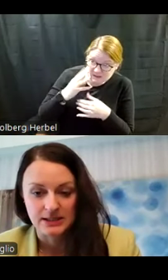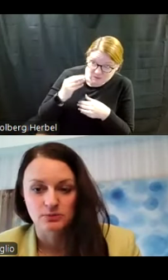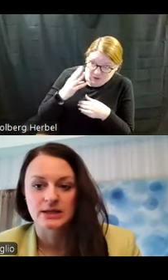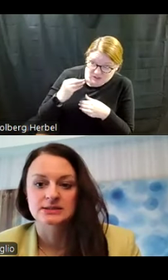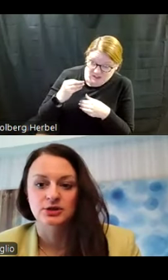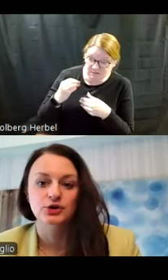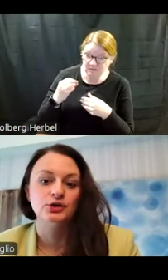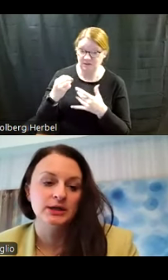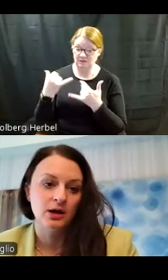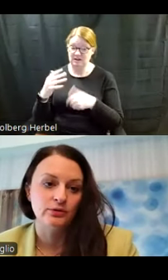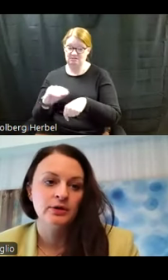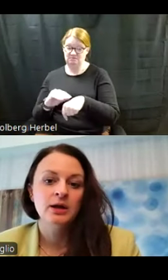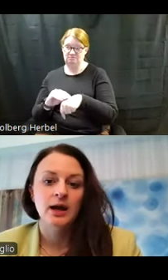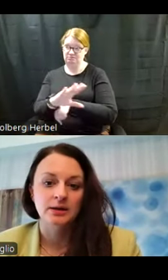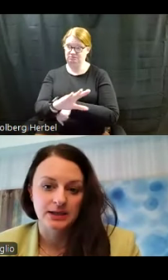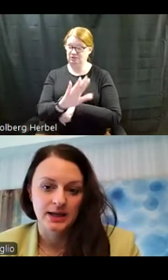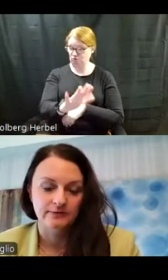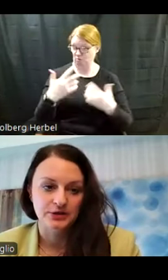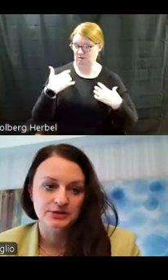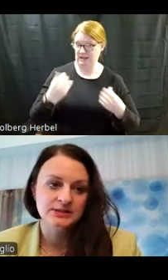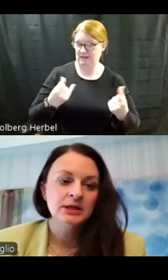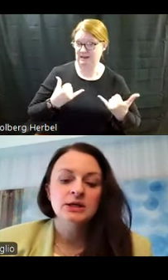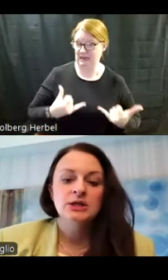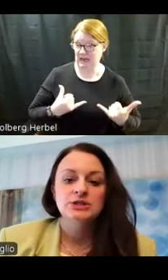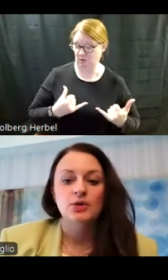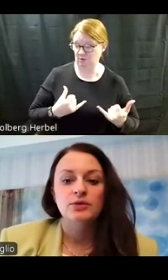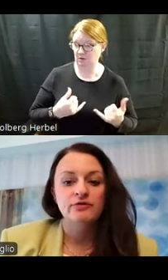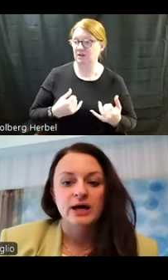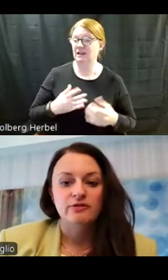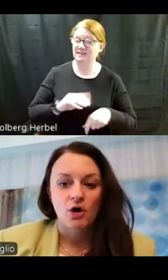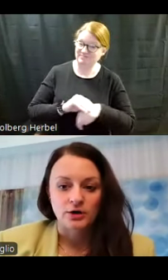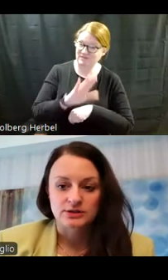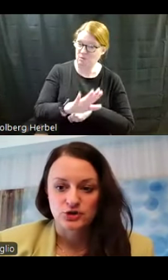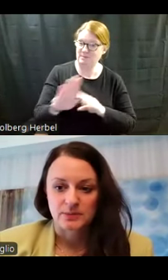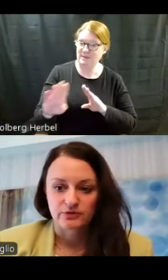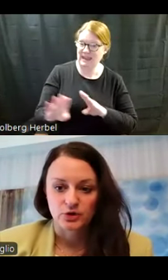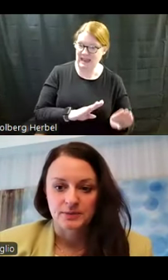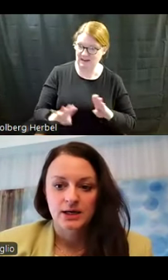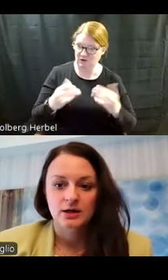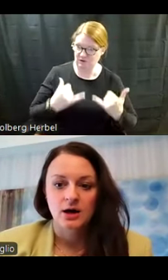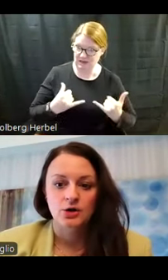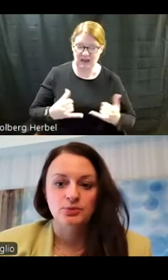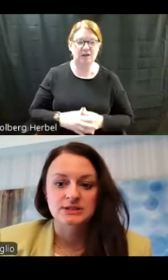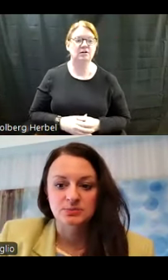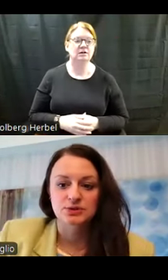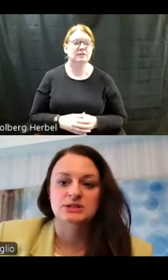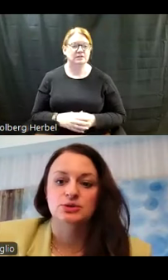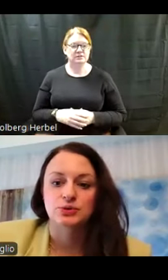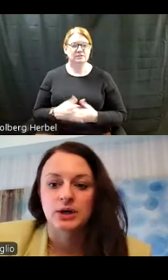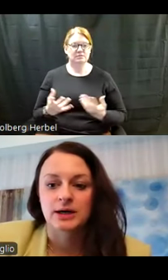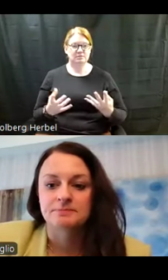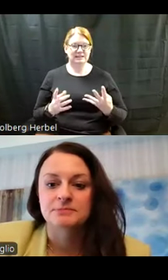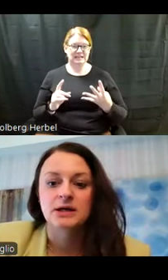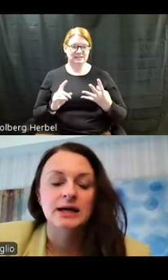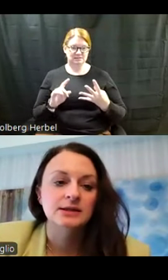in many ways, their current health and behaviors. So the 5 R's of trauma-informed care are principles